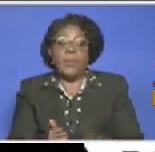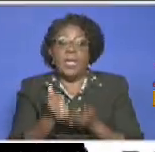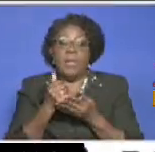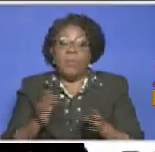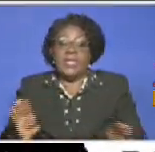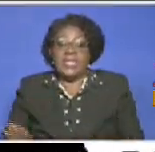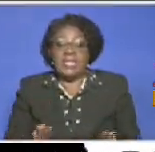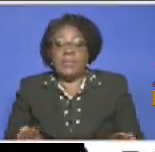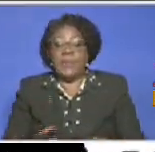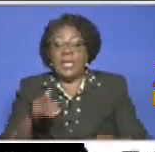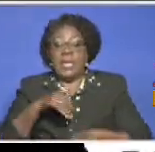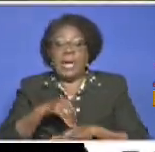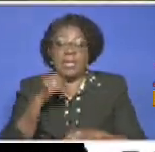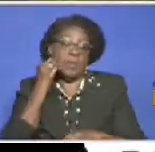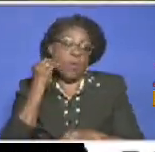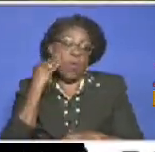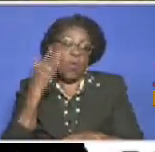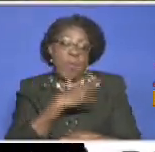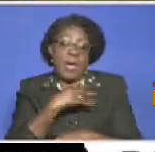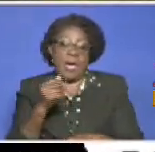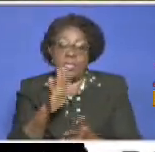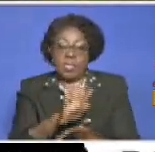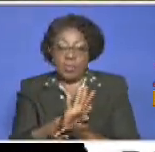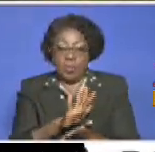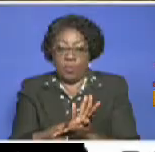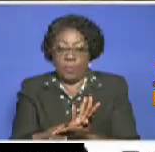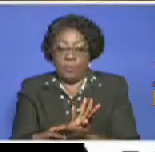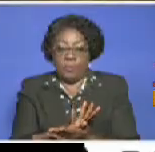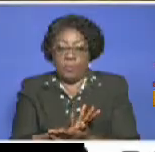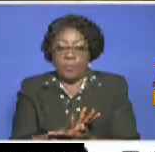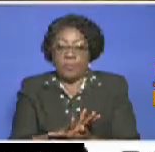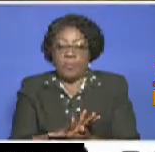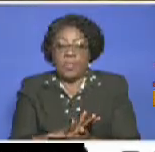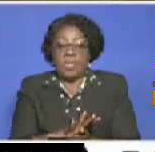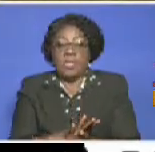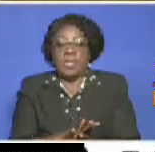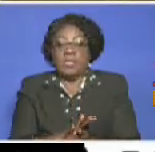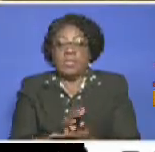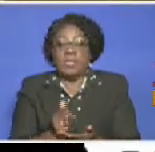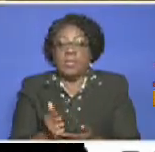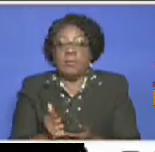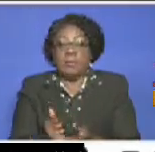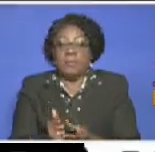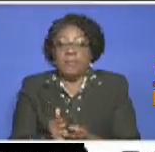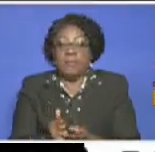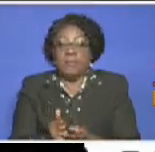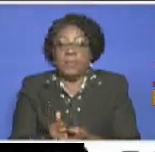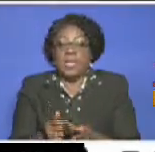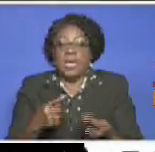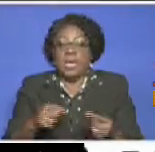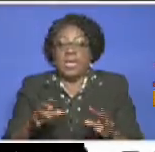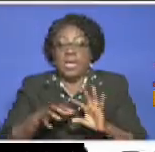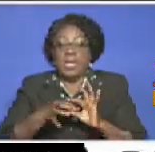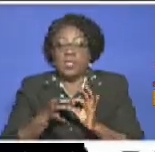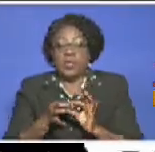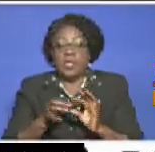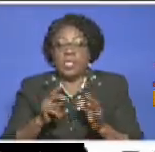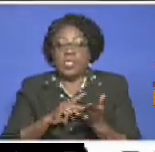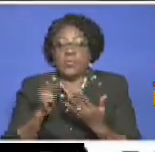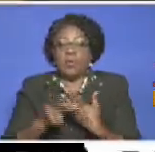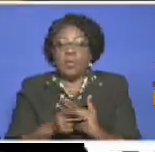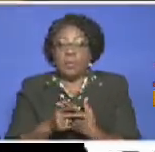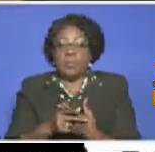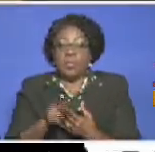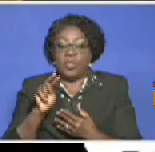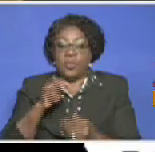and Rick say the program continues to benefit them both personally and toward their future goals. I joined this program like 3 years